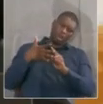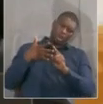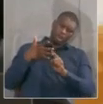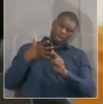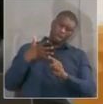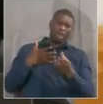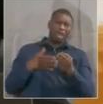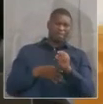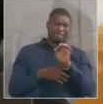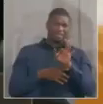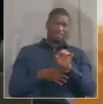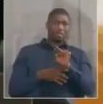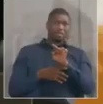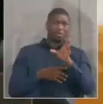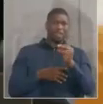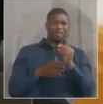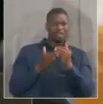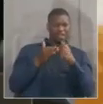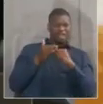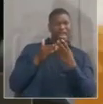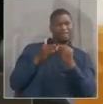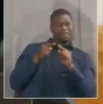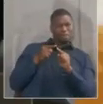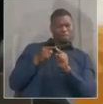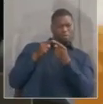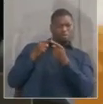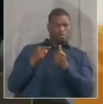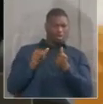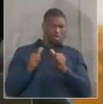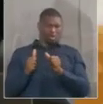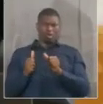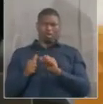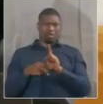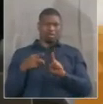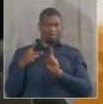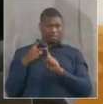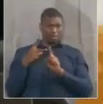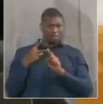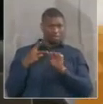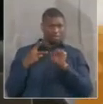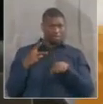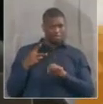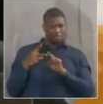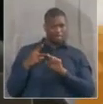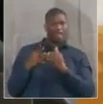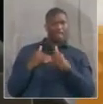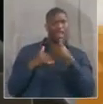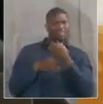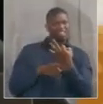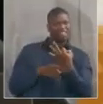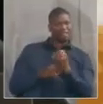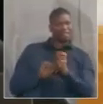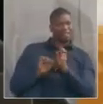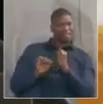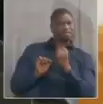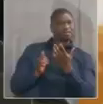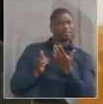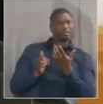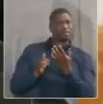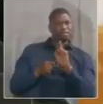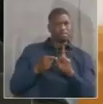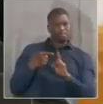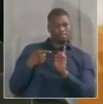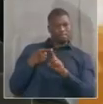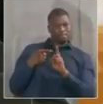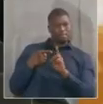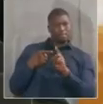then there is a sub-bullet there, which is the second one, the second sub-bullet after 3. It's so the first one is